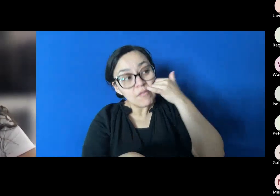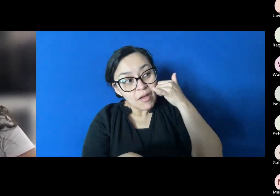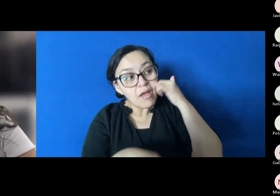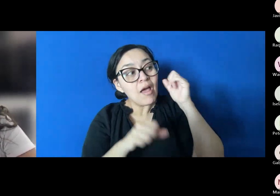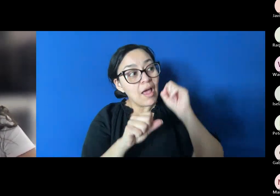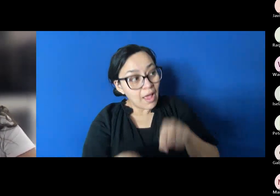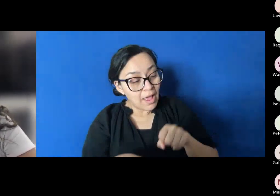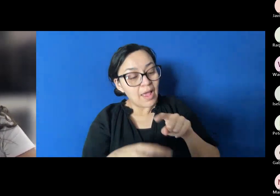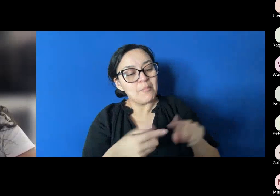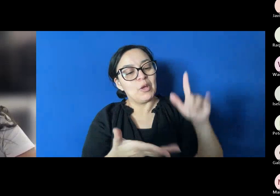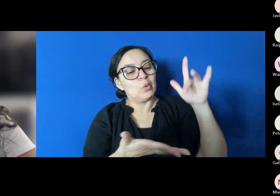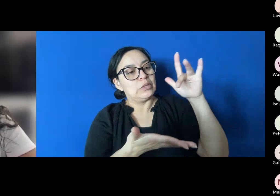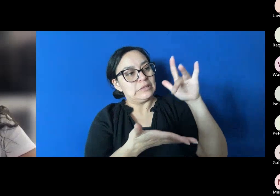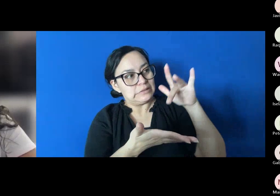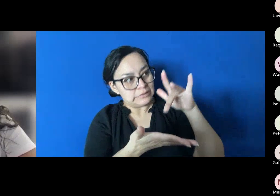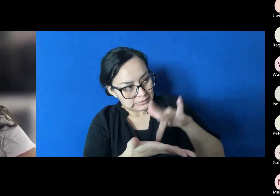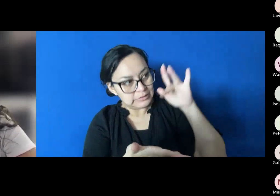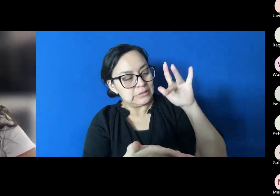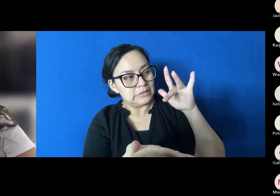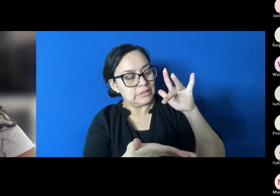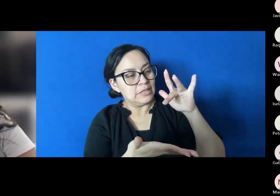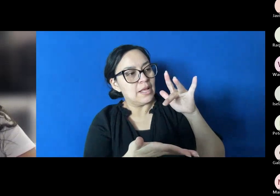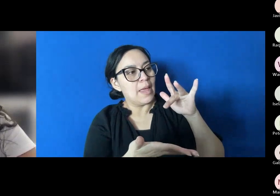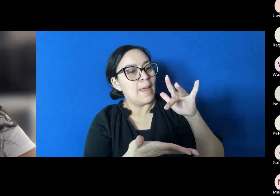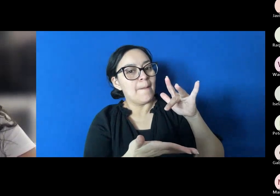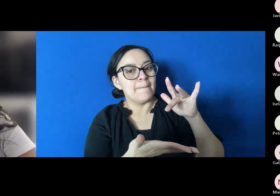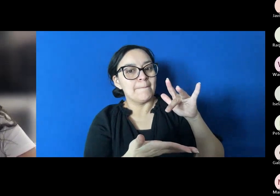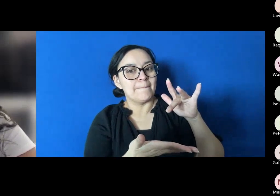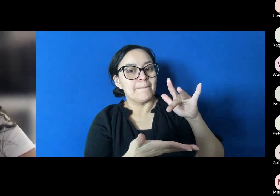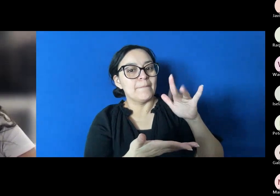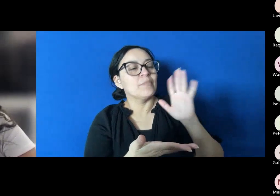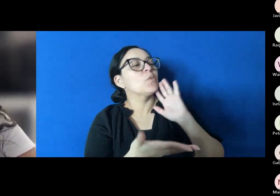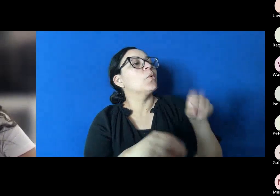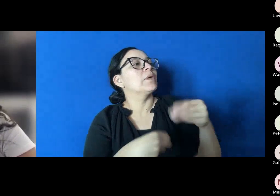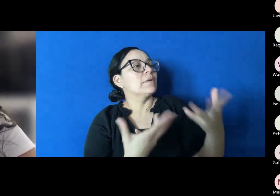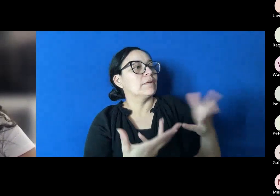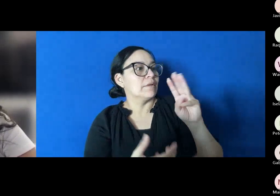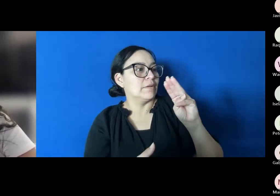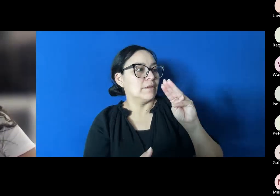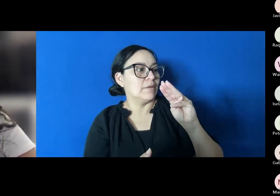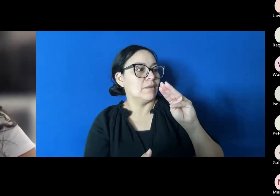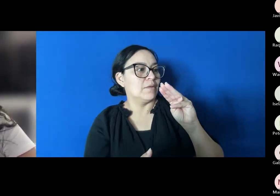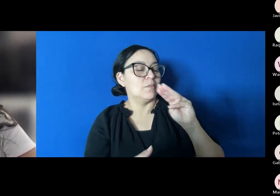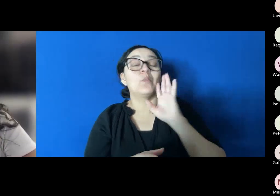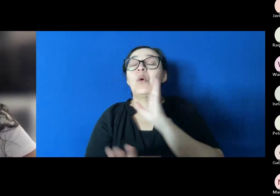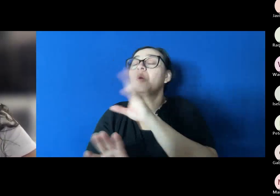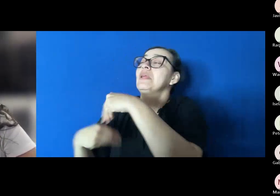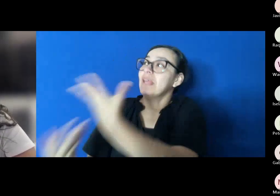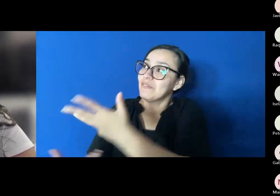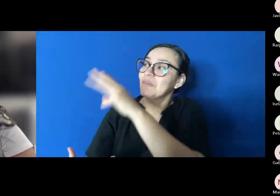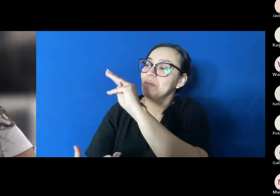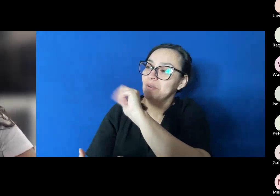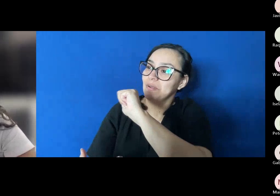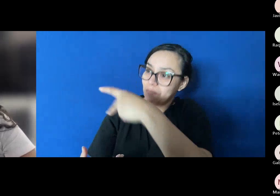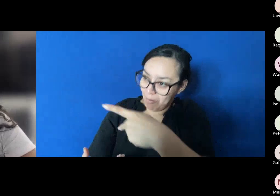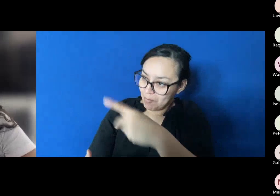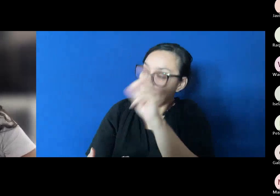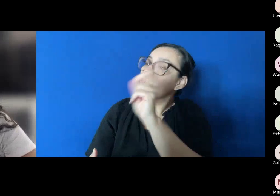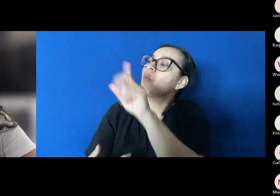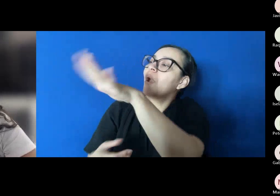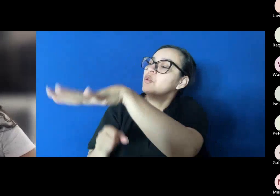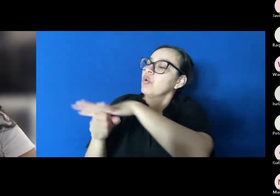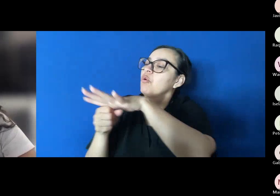the button that I mentioned at the beginning, and then